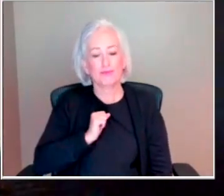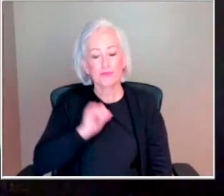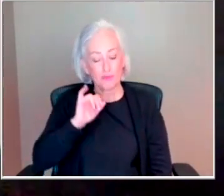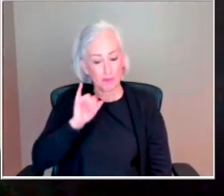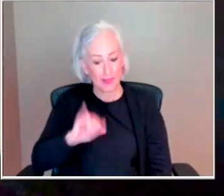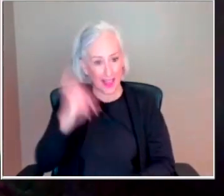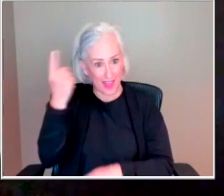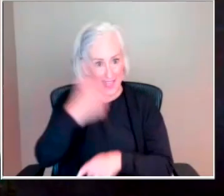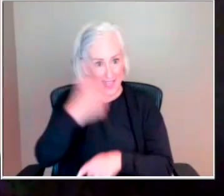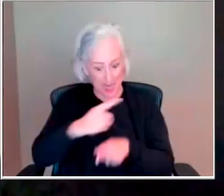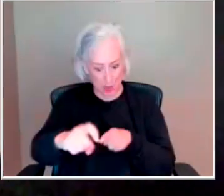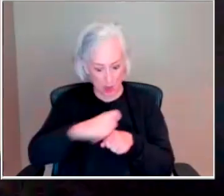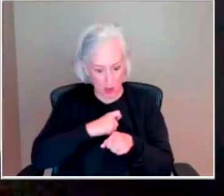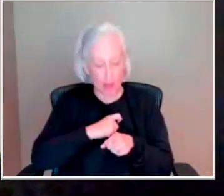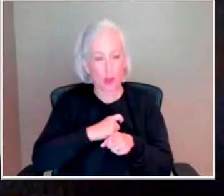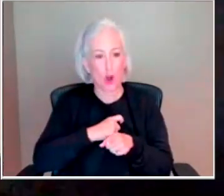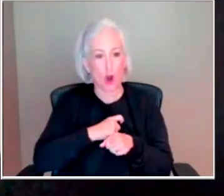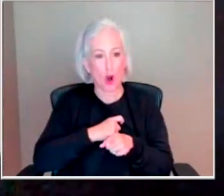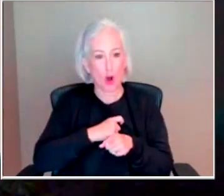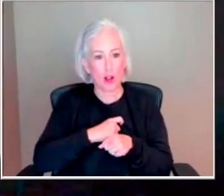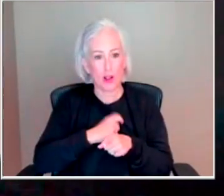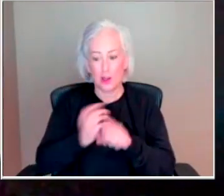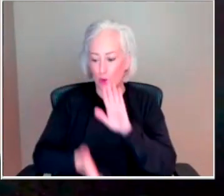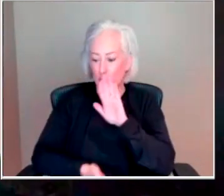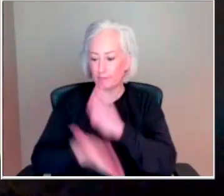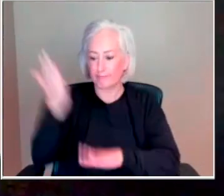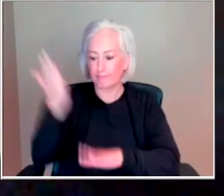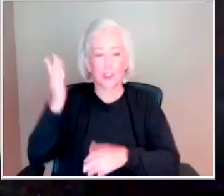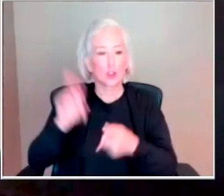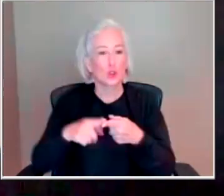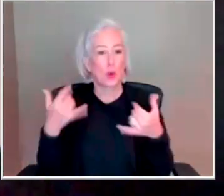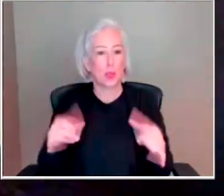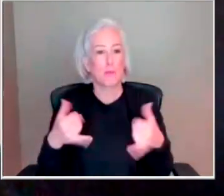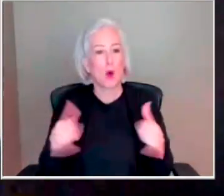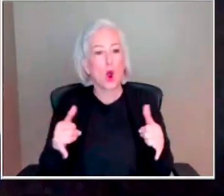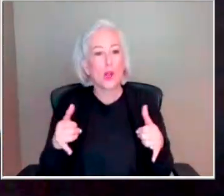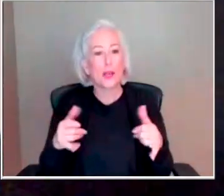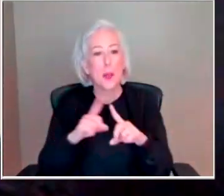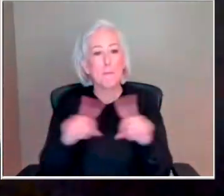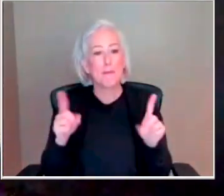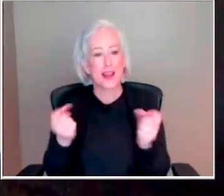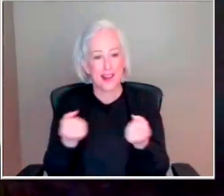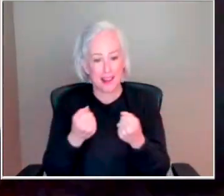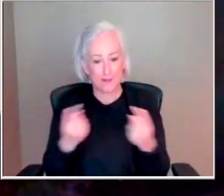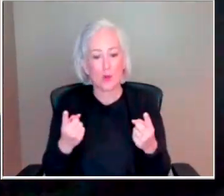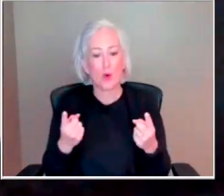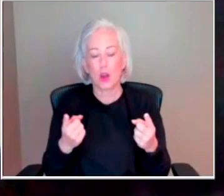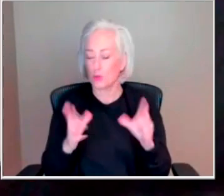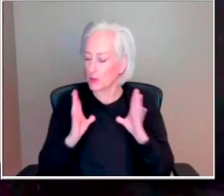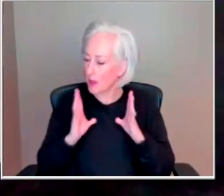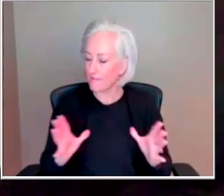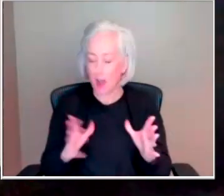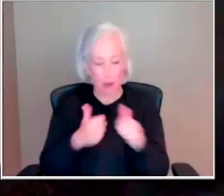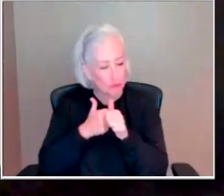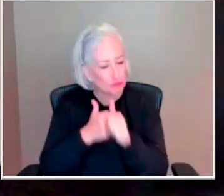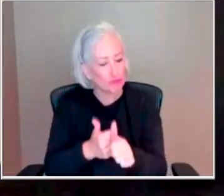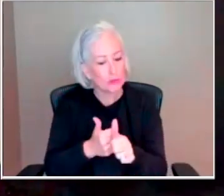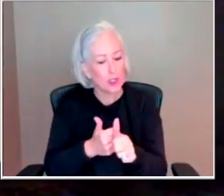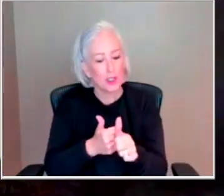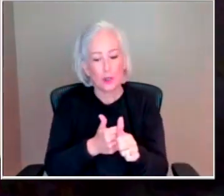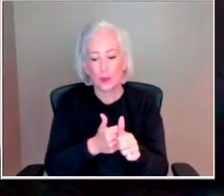and actually we were headed out the door to the party, but everybody was with the program. We just made a